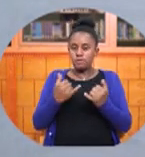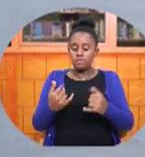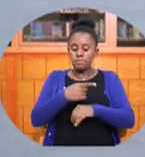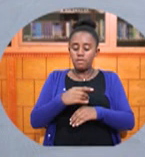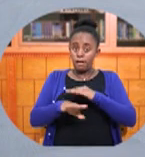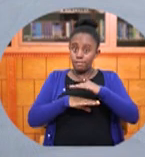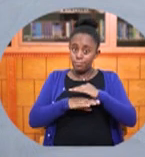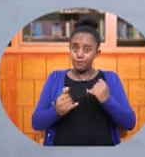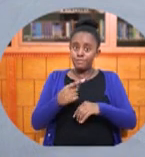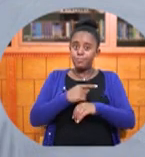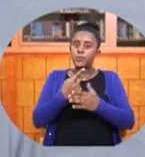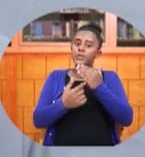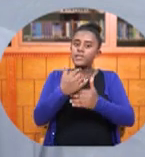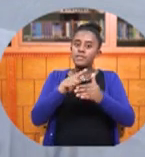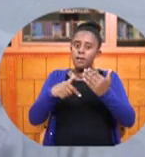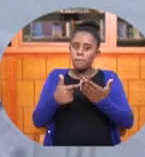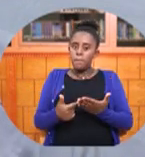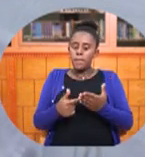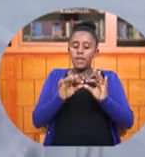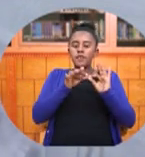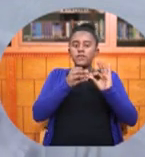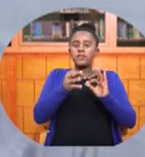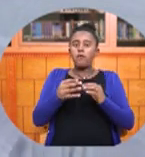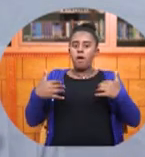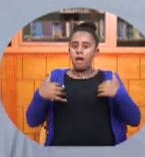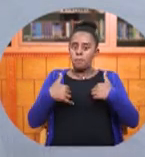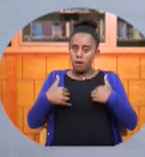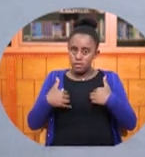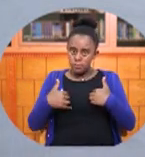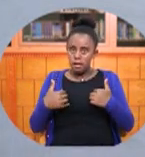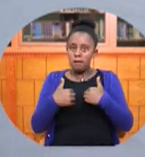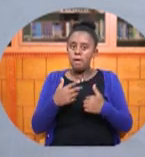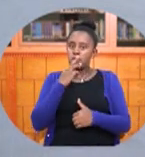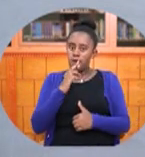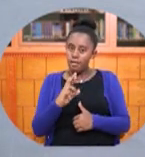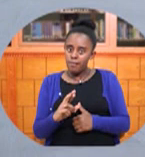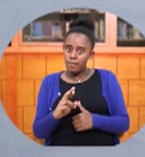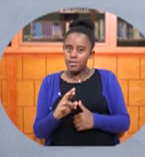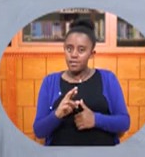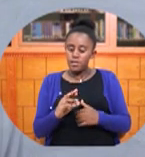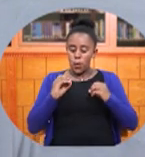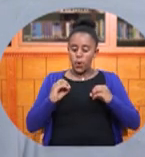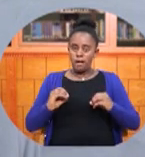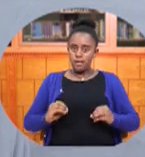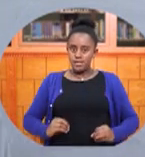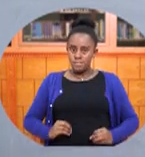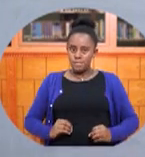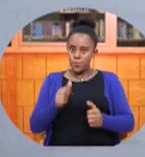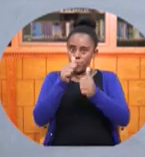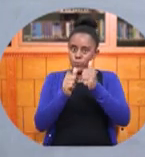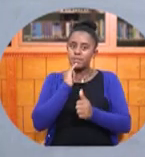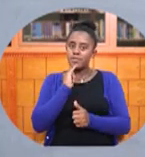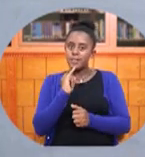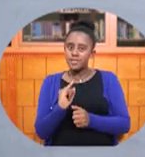lesson, we discuss about the definition of animals. Animals are the organism which